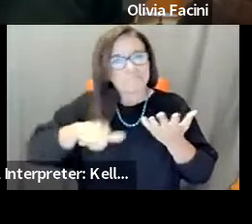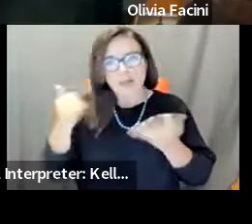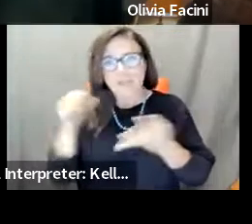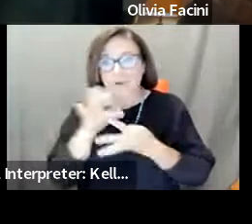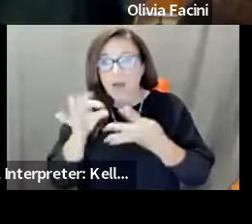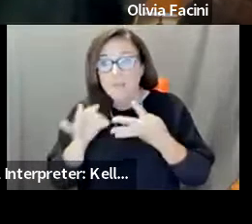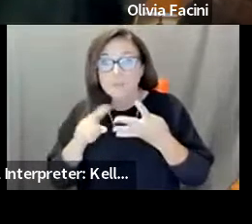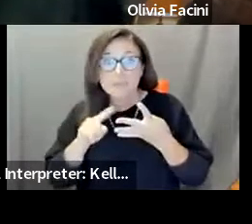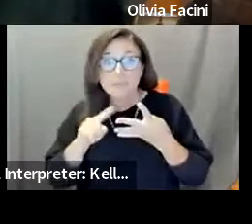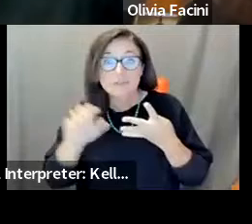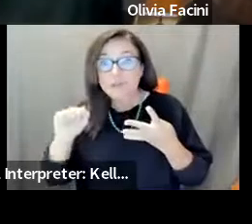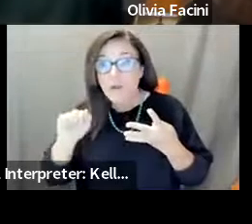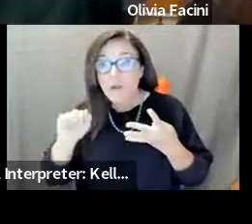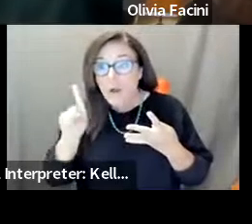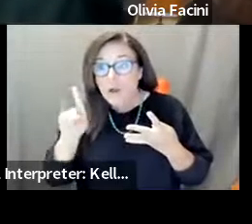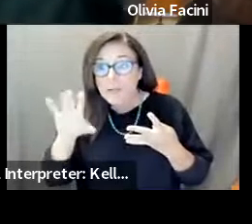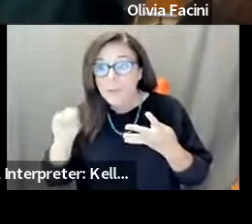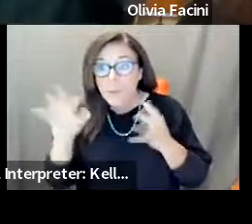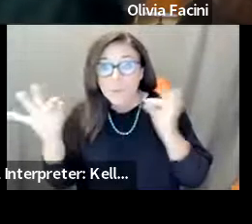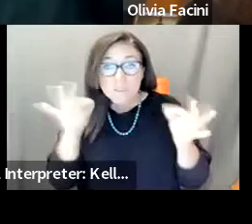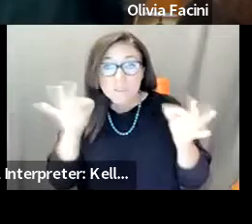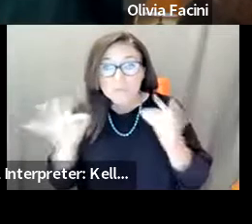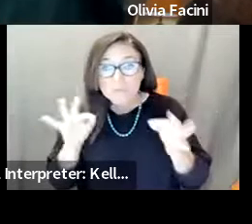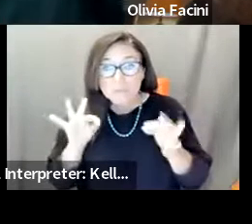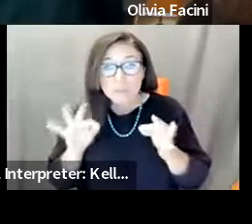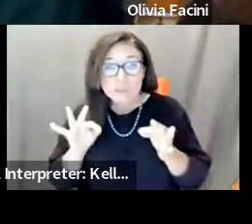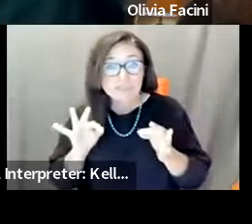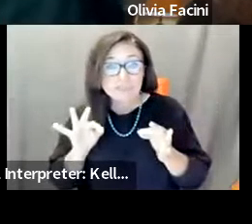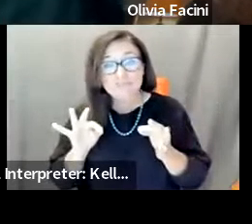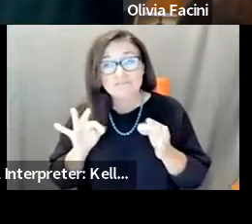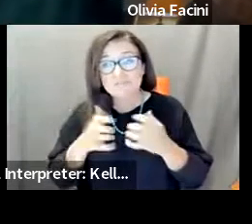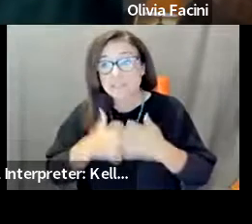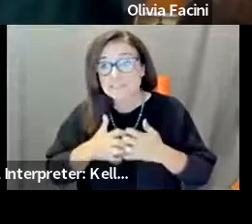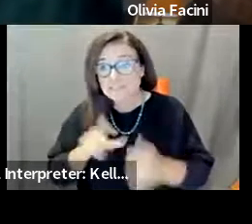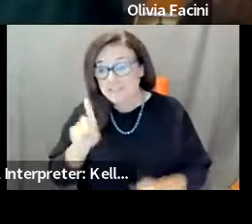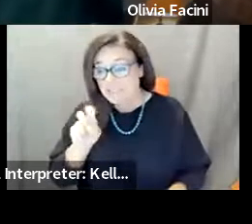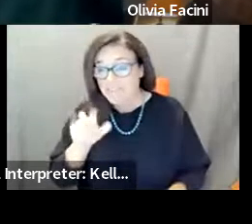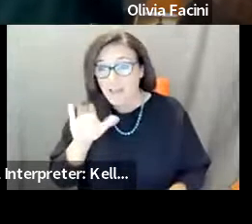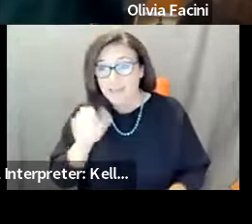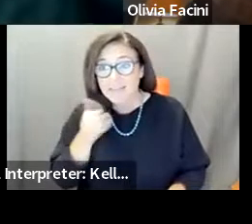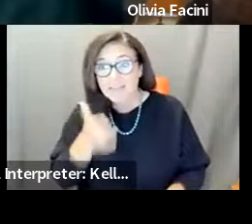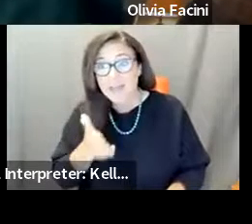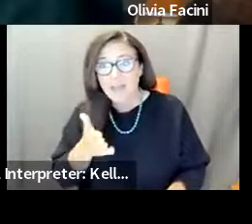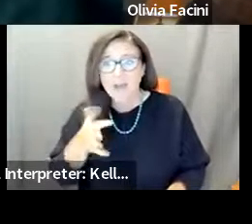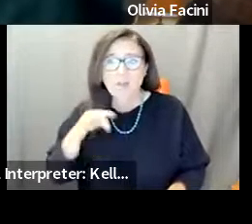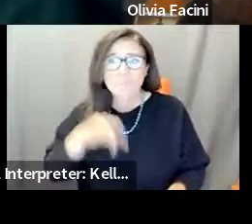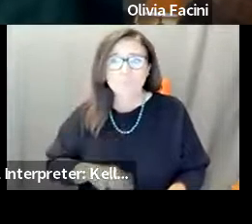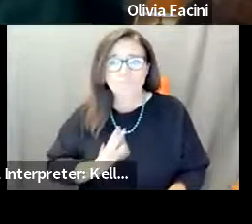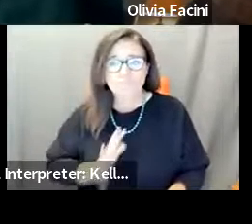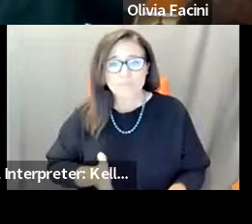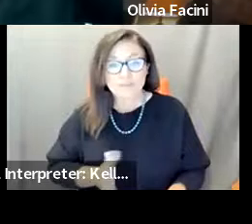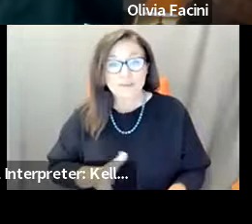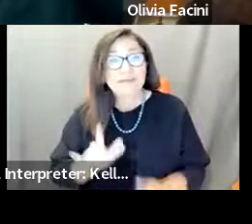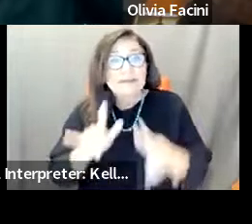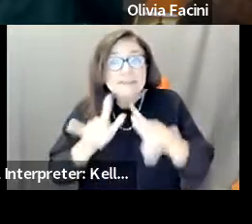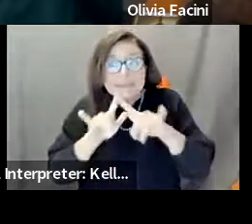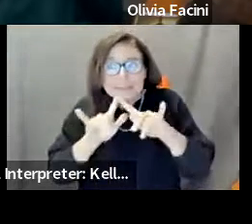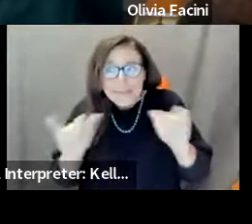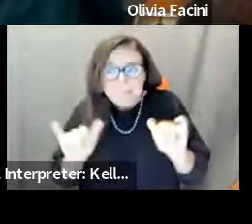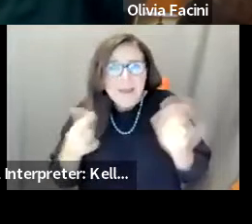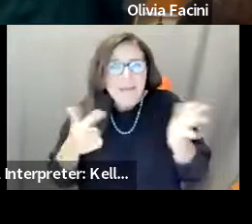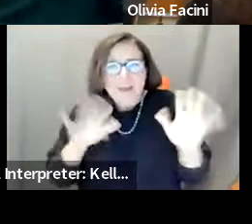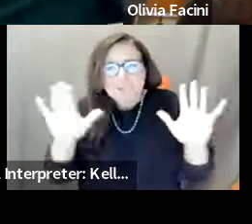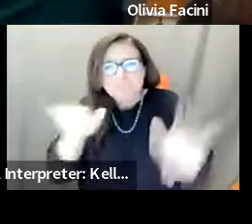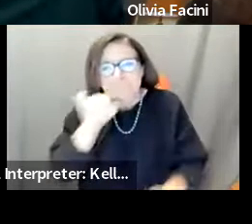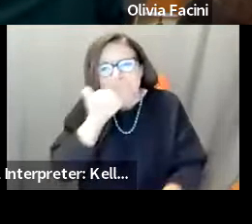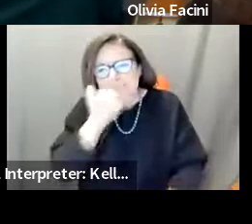audio description device could have been there. But it still didn't take away from how great that show was. It really